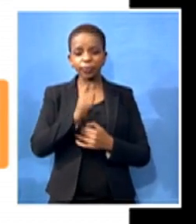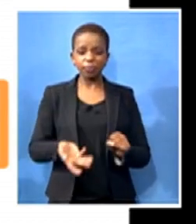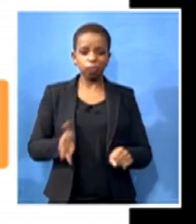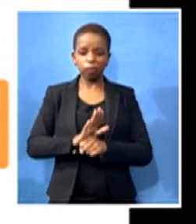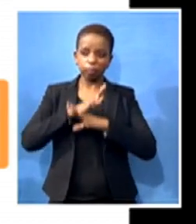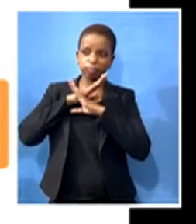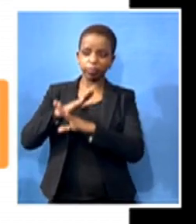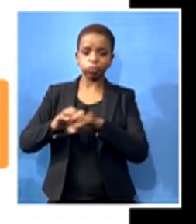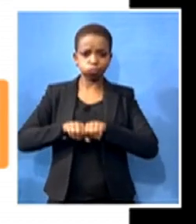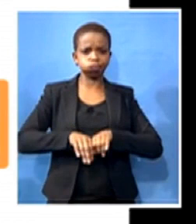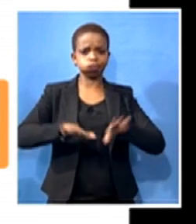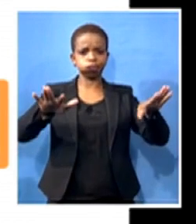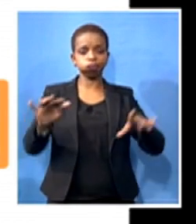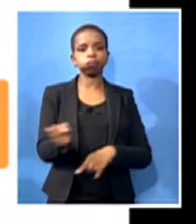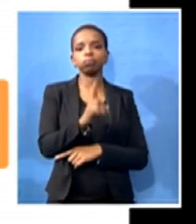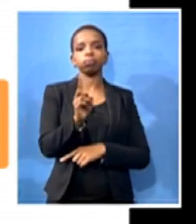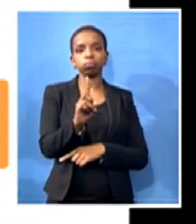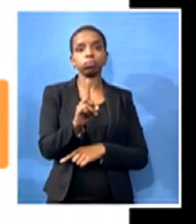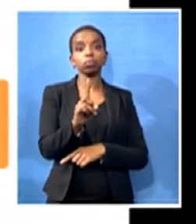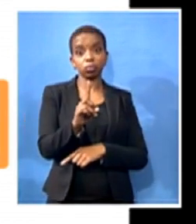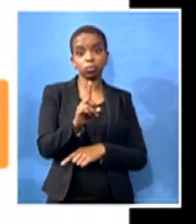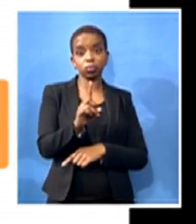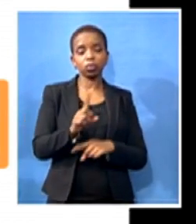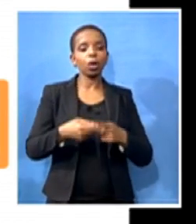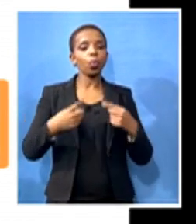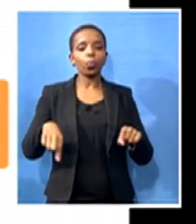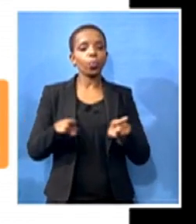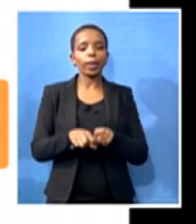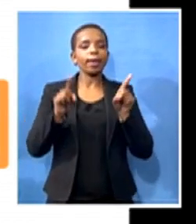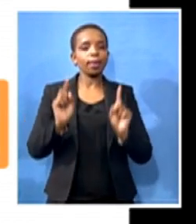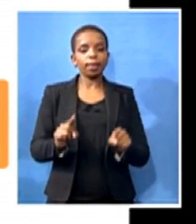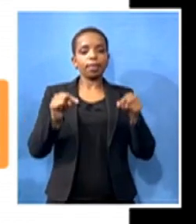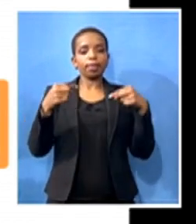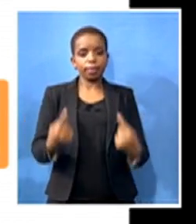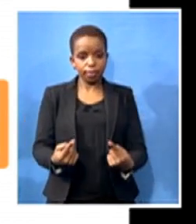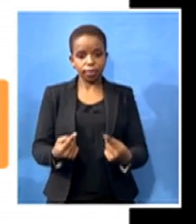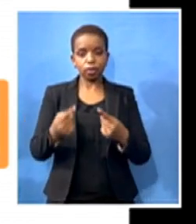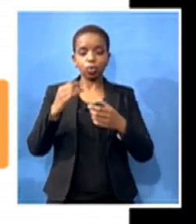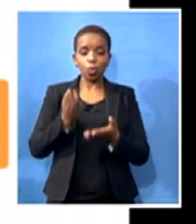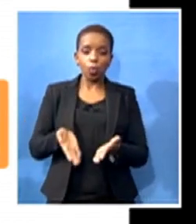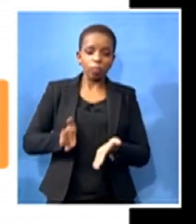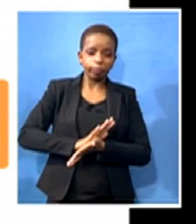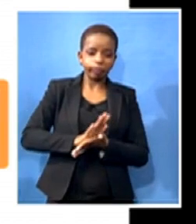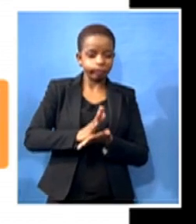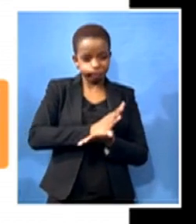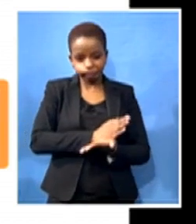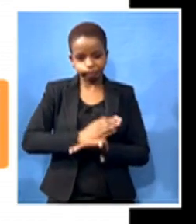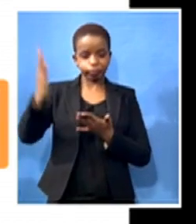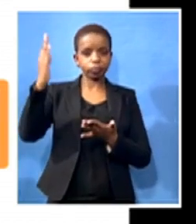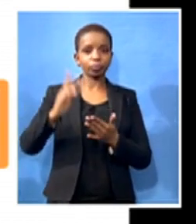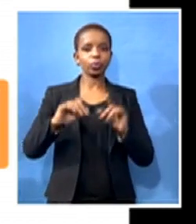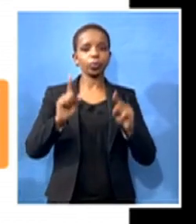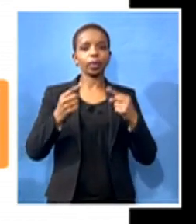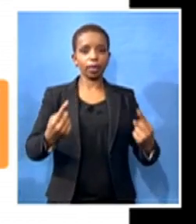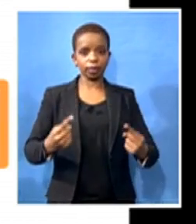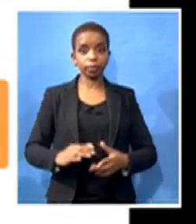we're not able to completely prevent the spread, we must at least attempt to limit the spread or the rate of infection whilst at the same